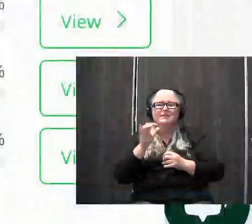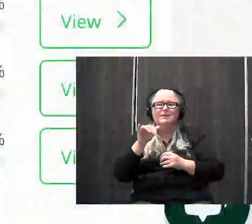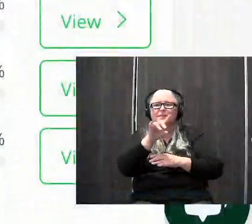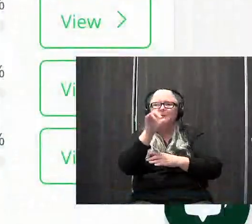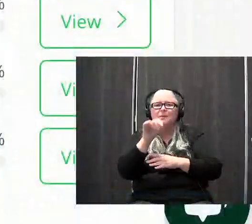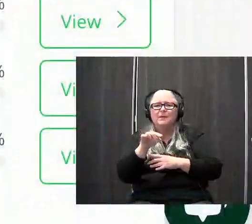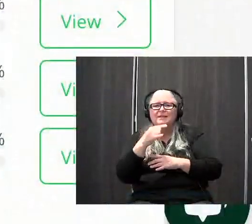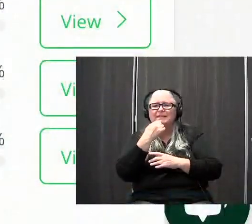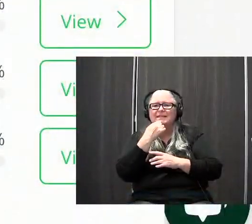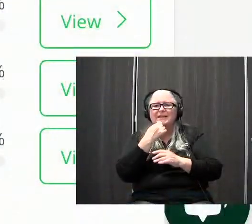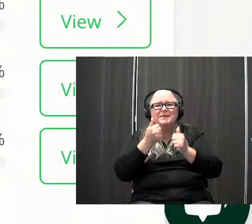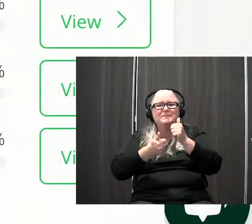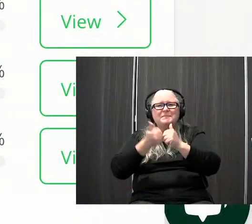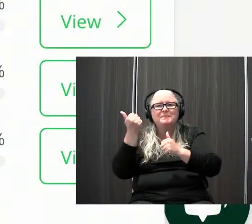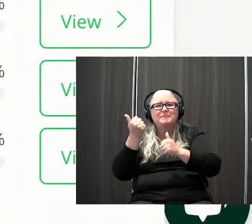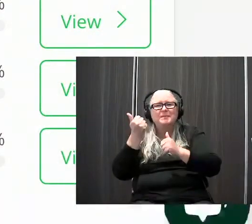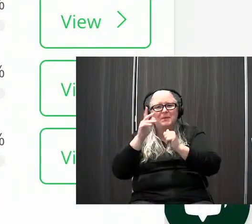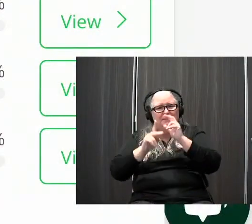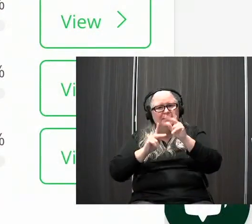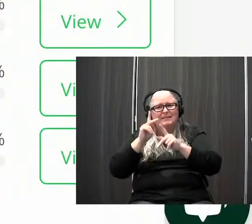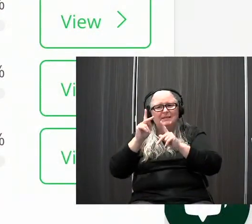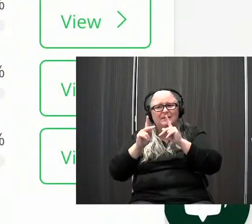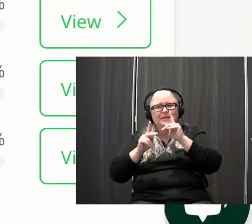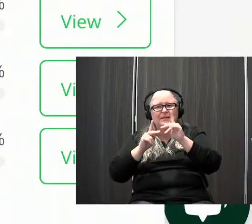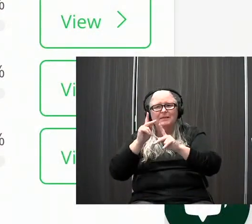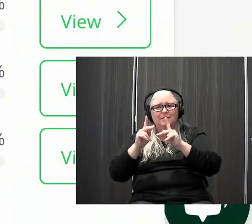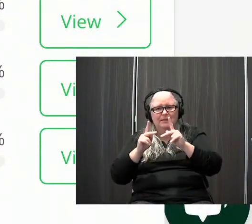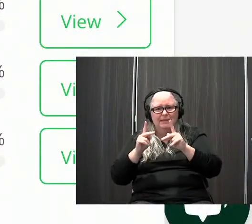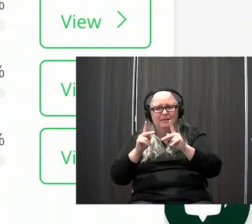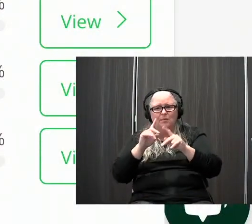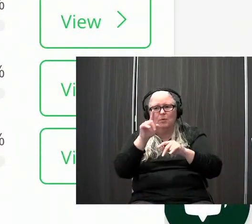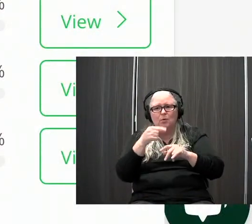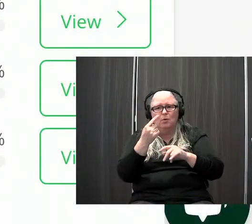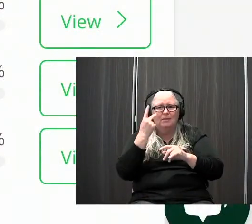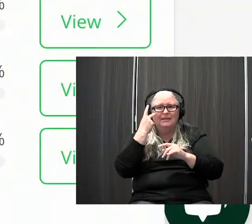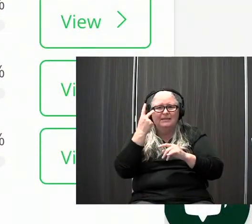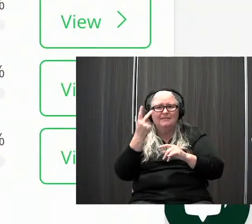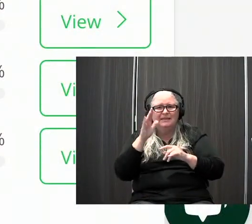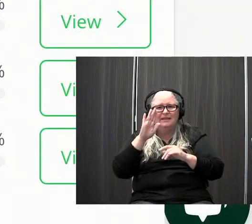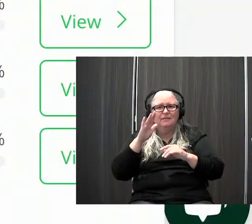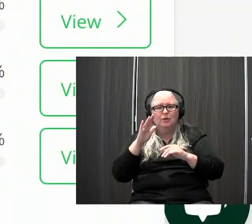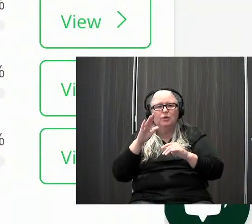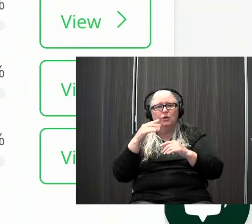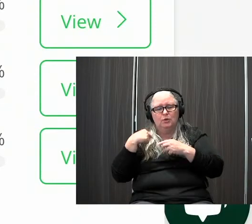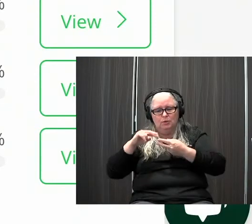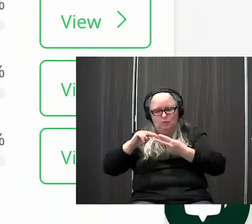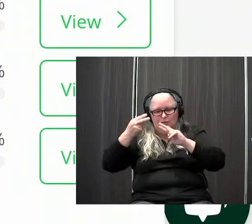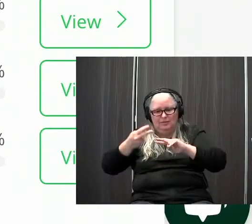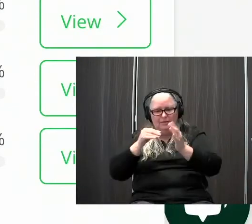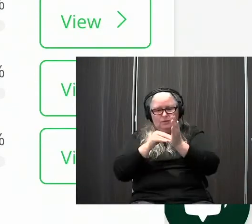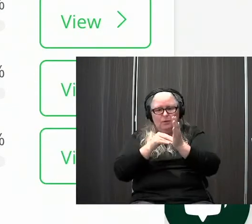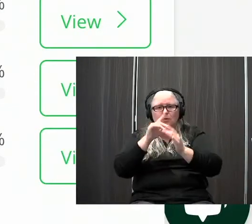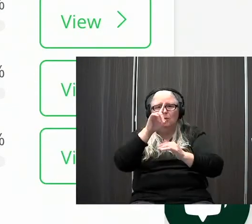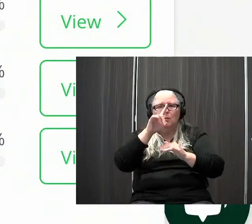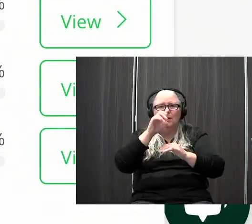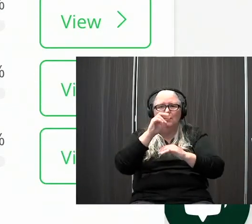most people, as is usually the case, have seen their geneticist once or twice. That is